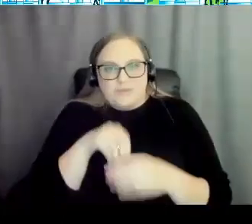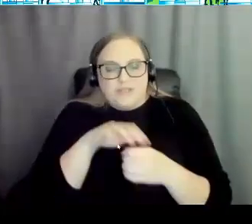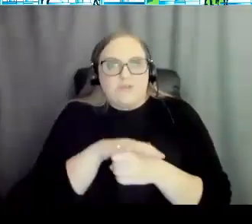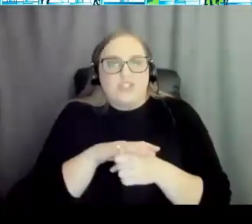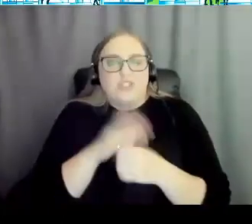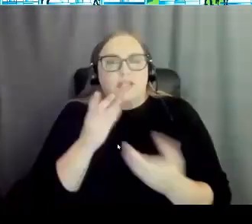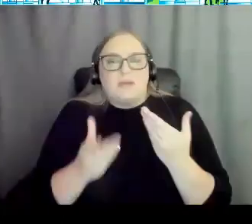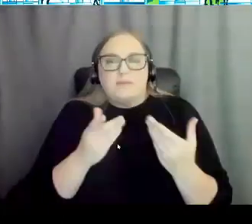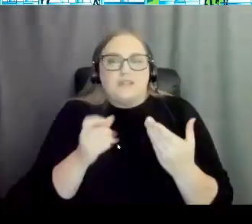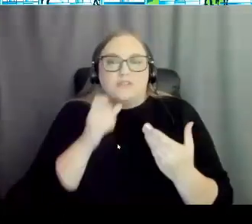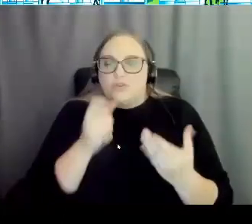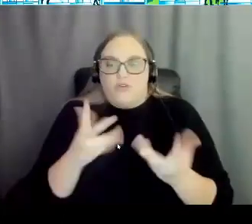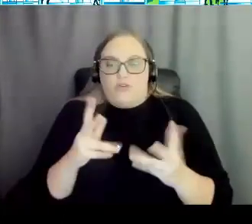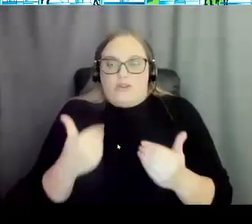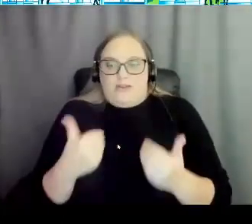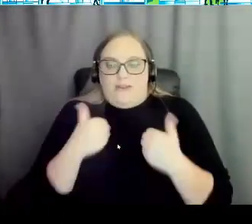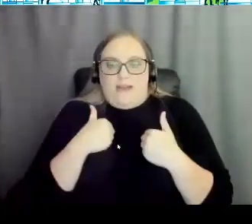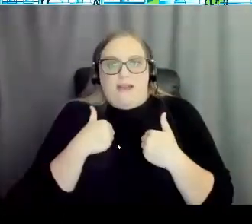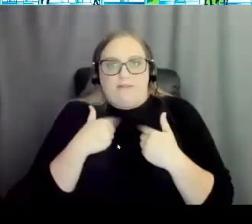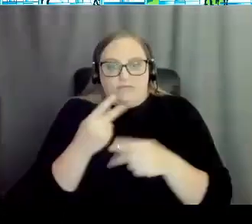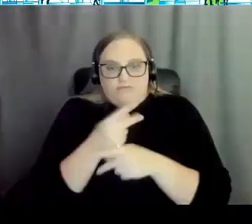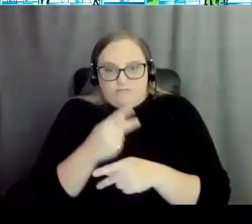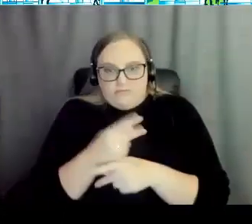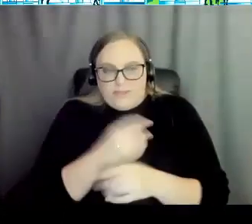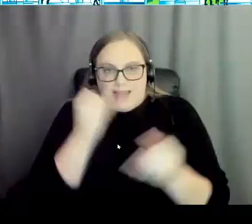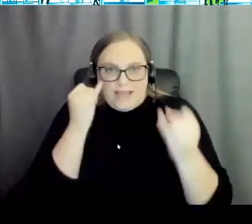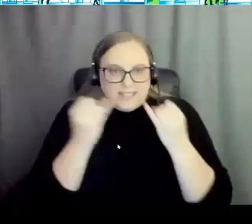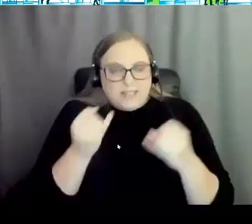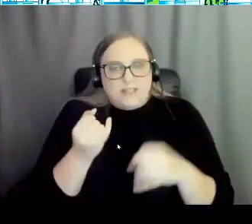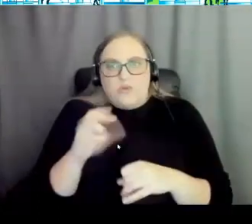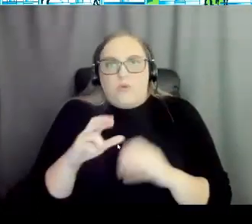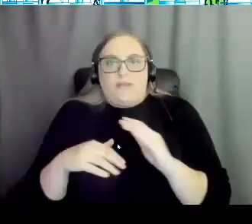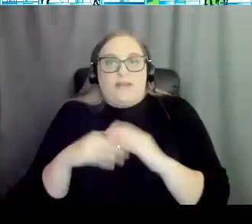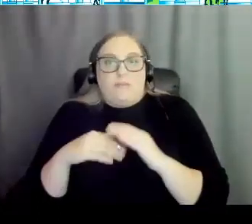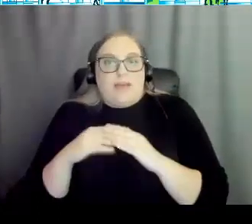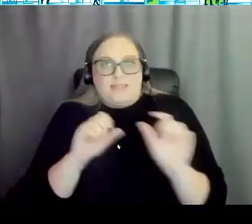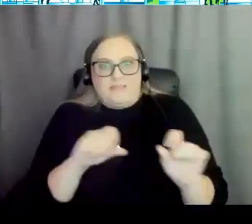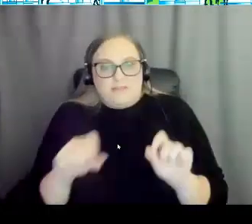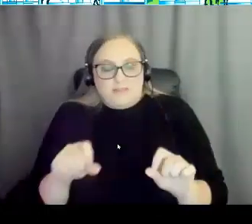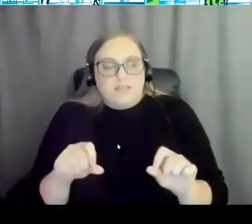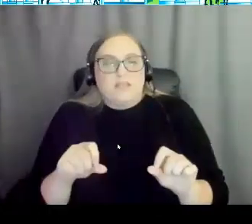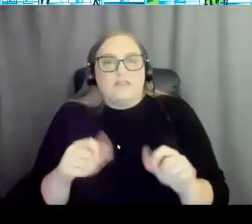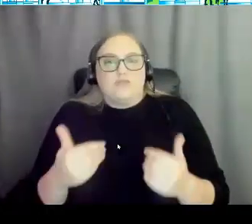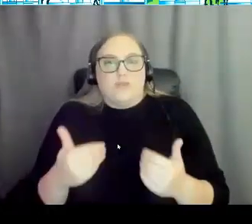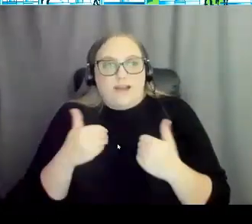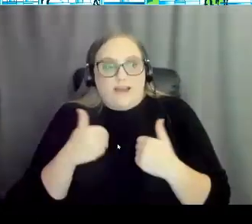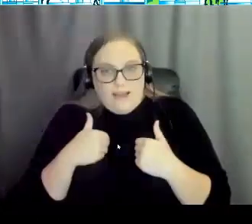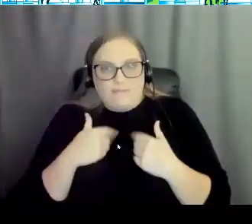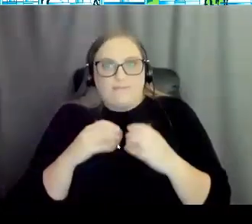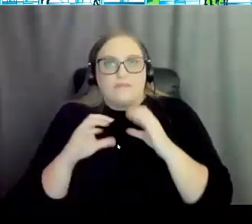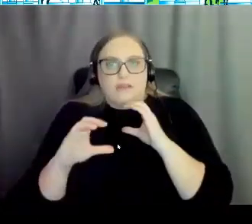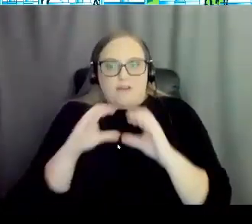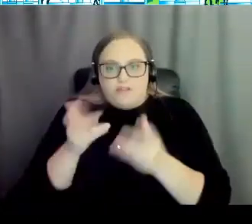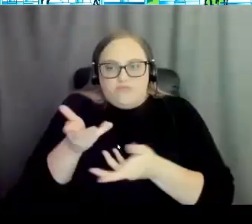don't already have formulated ideas or the capacity to have or haven't had